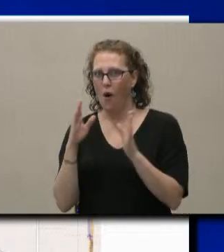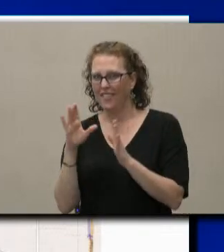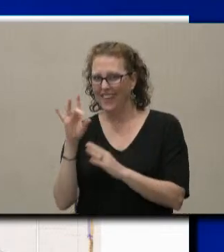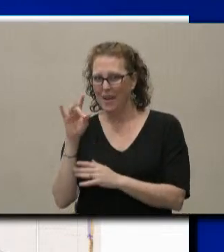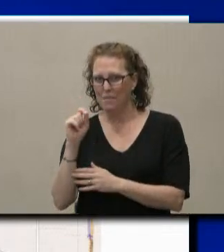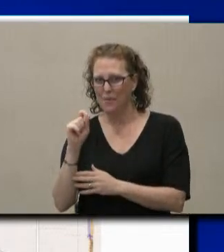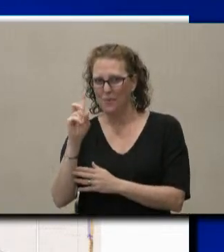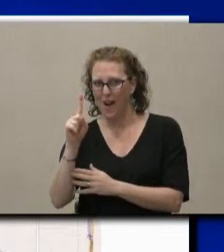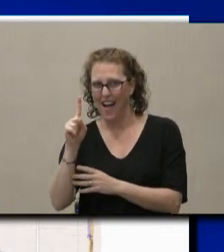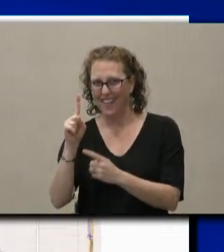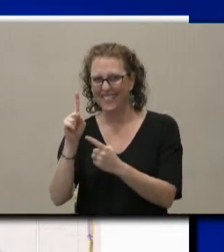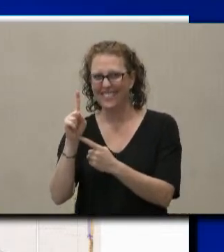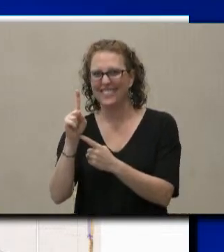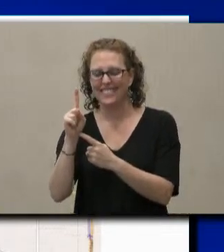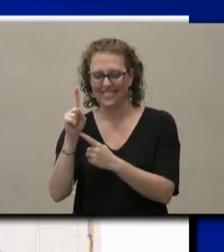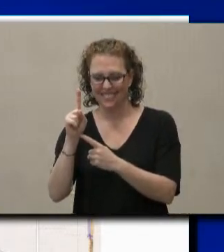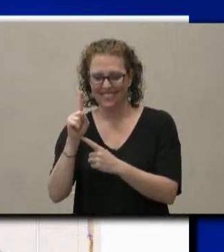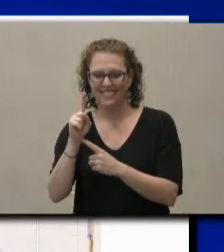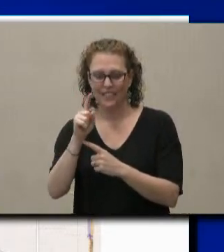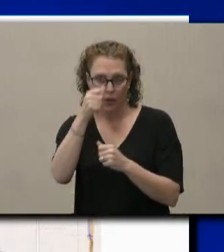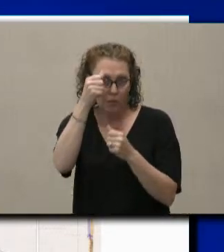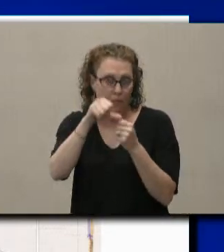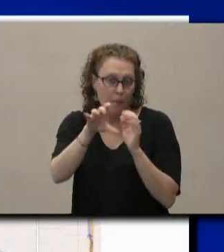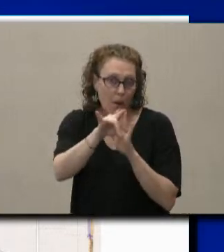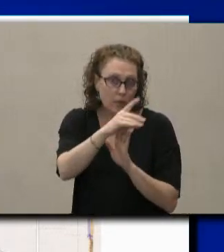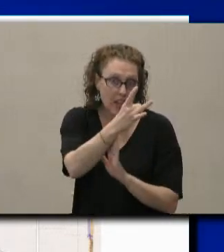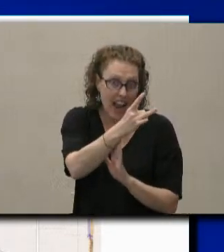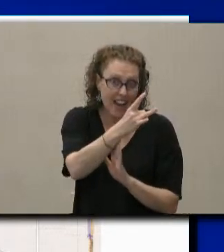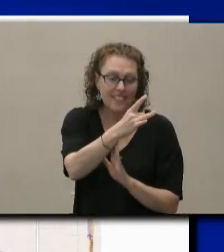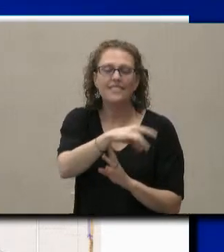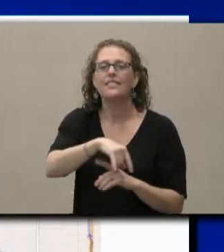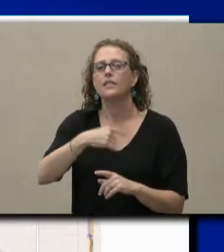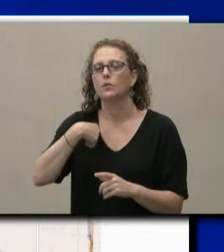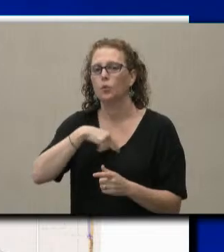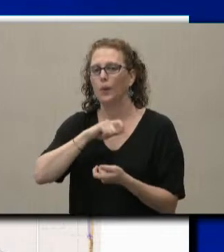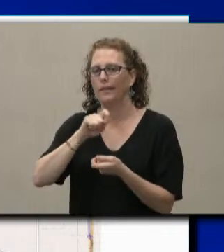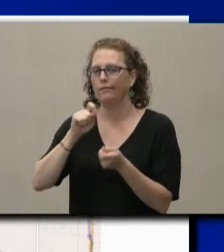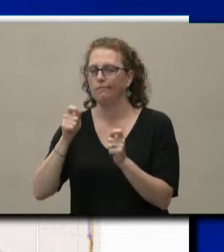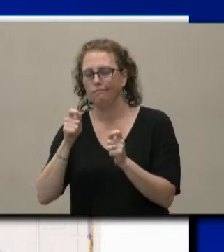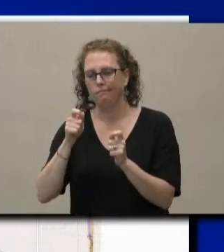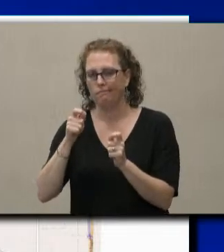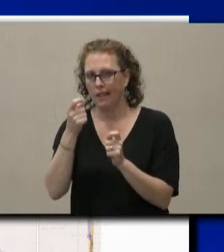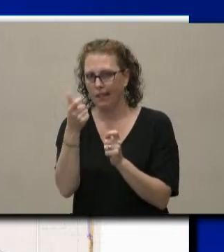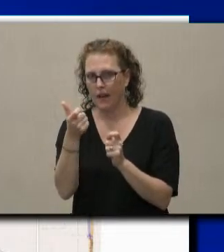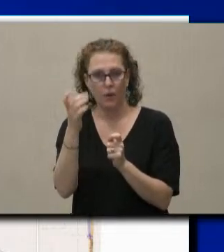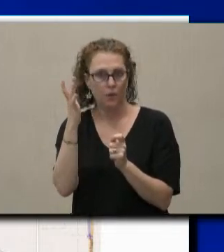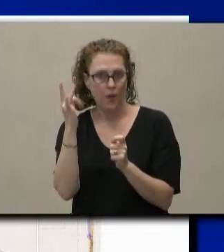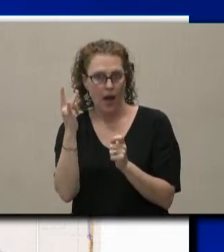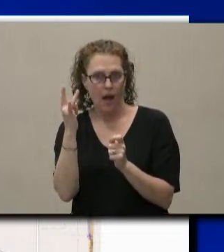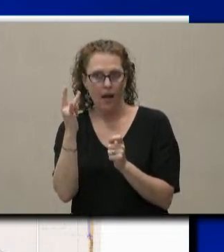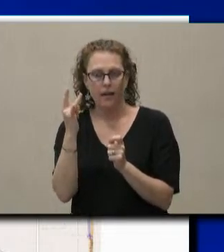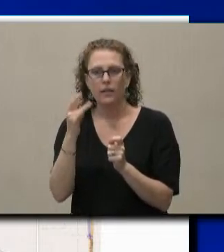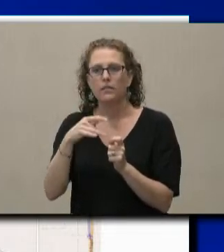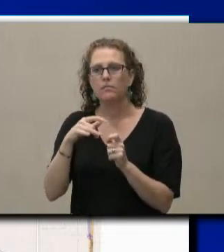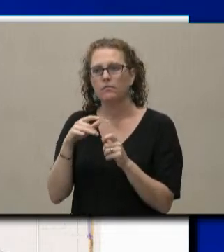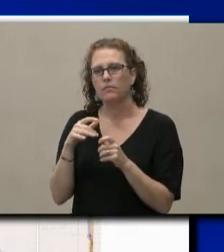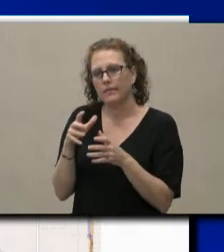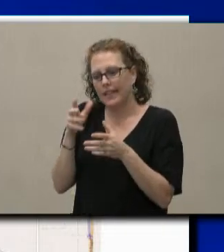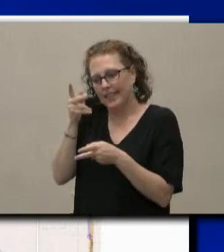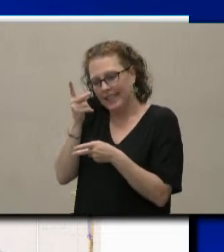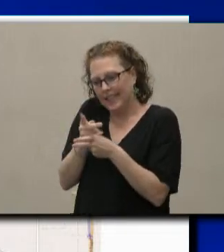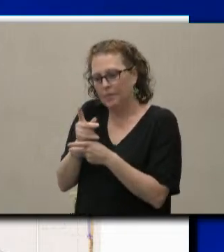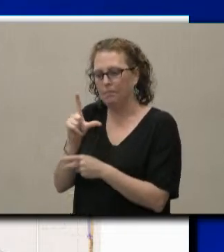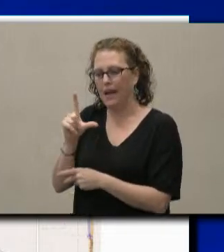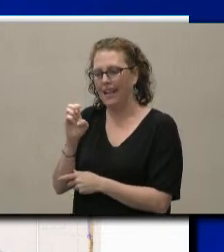that's a revision to map option 8. Council had expressed a desire to keep the Leisure Town community of